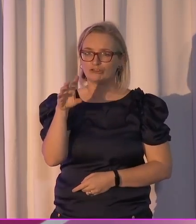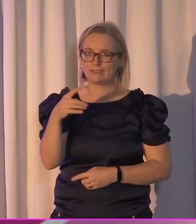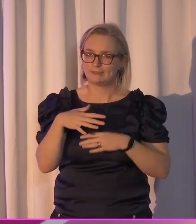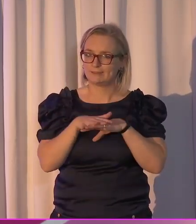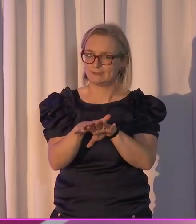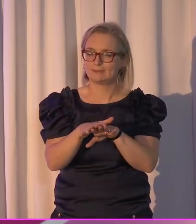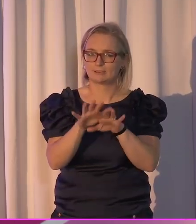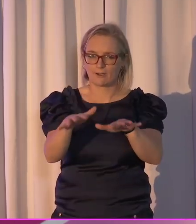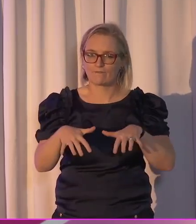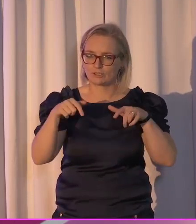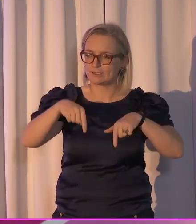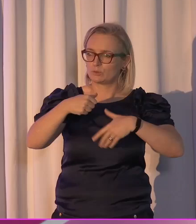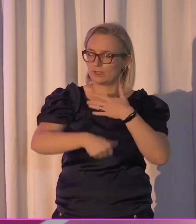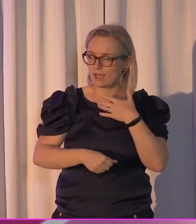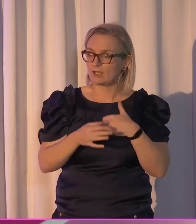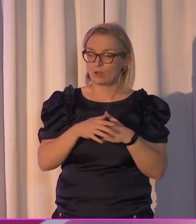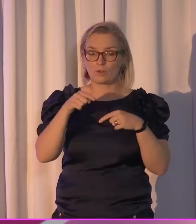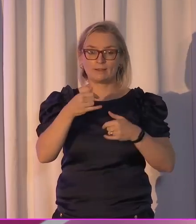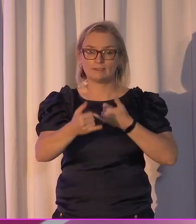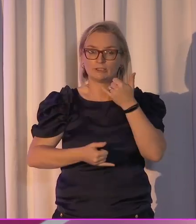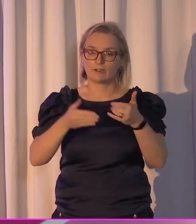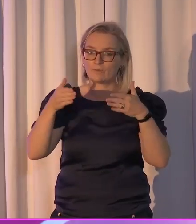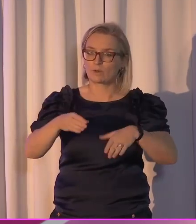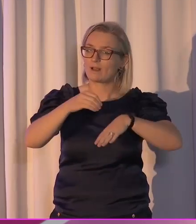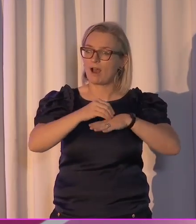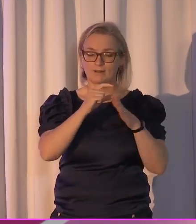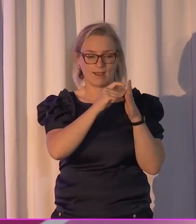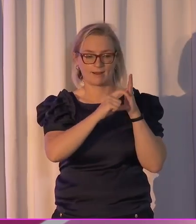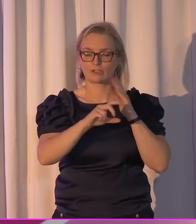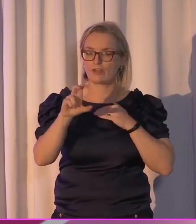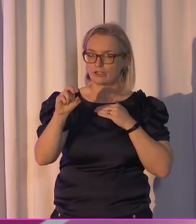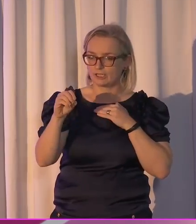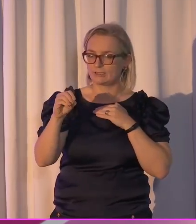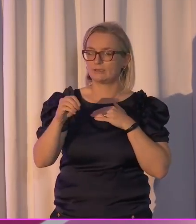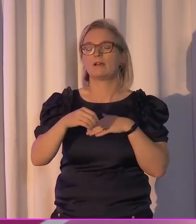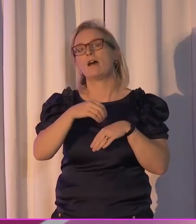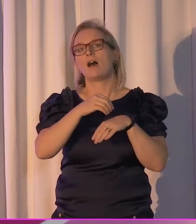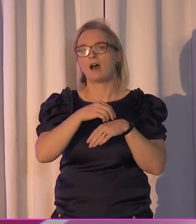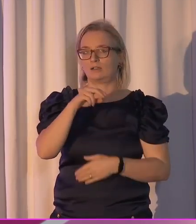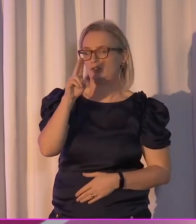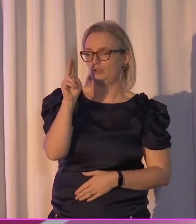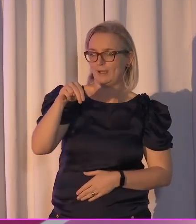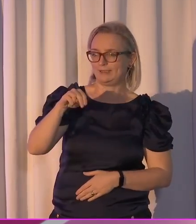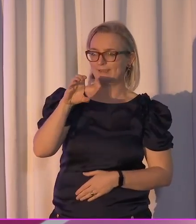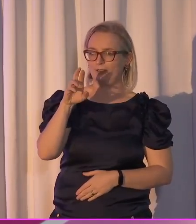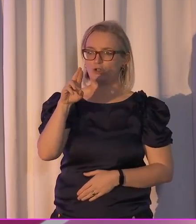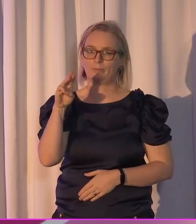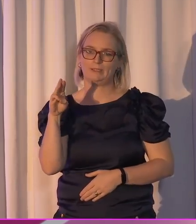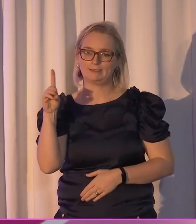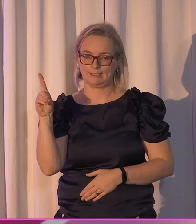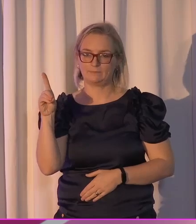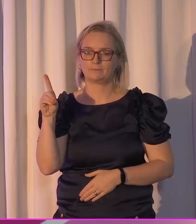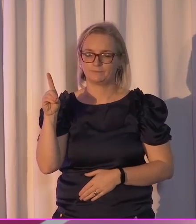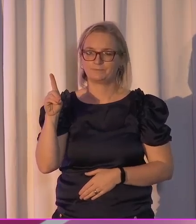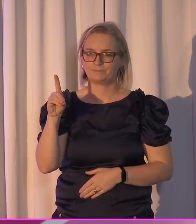all know, our conference this year focuses on Article 30 of the United Nations Convention on the Rights of Persons with